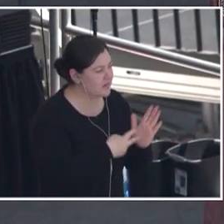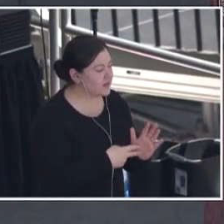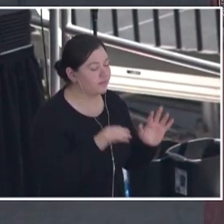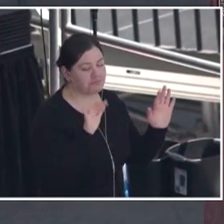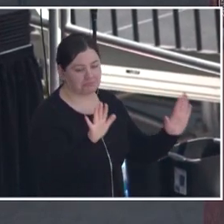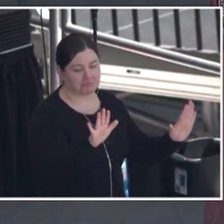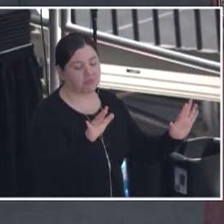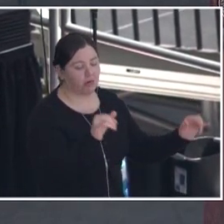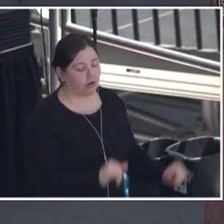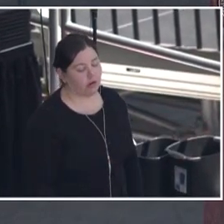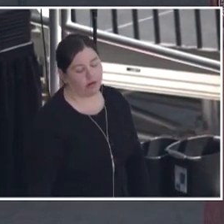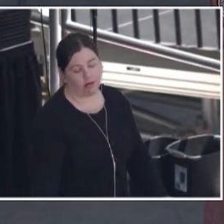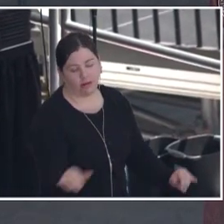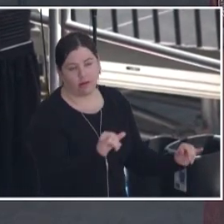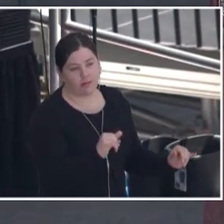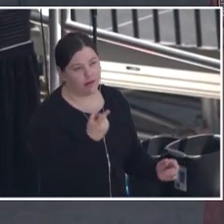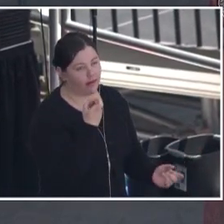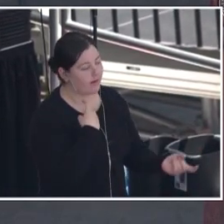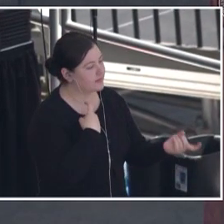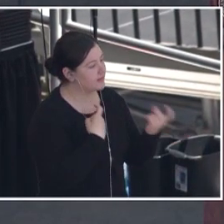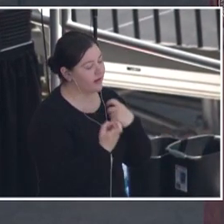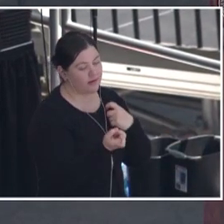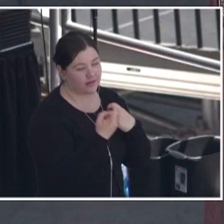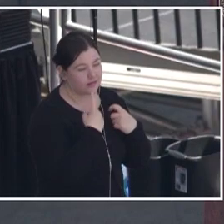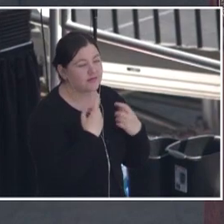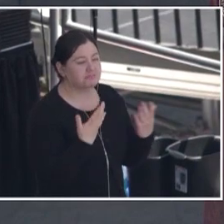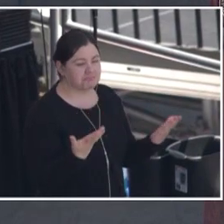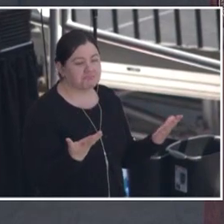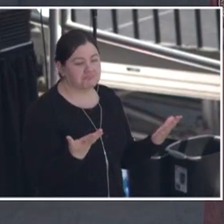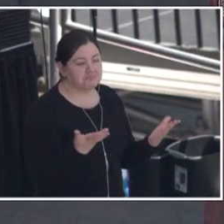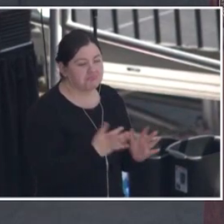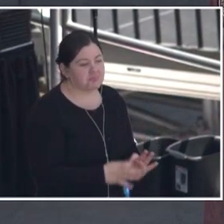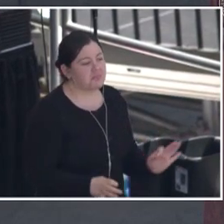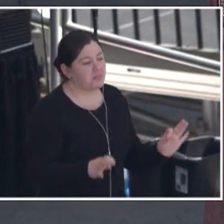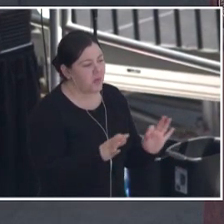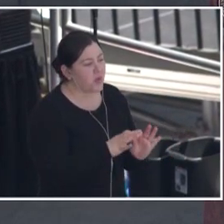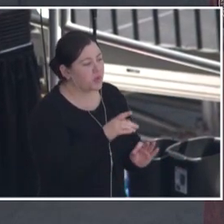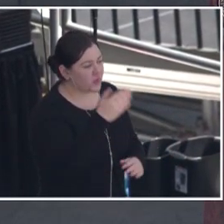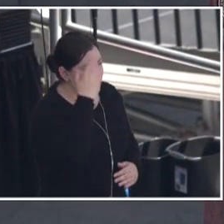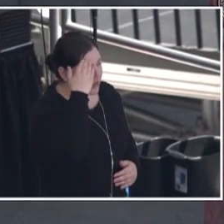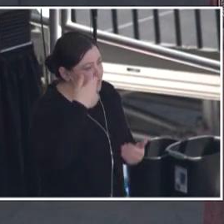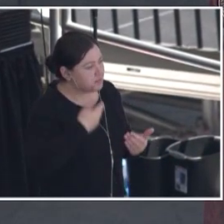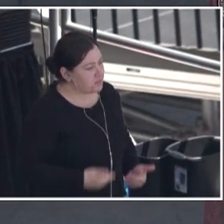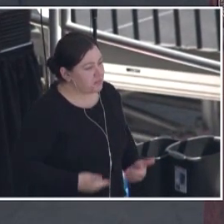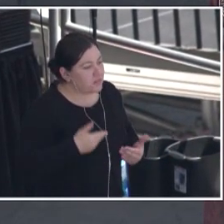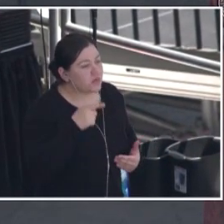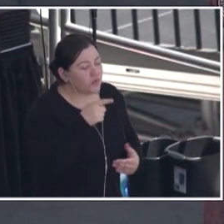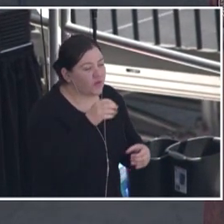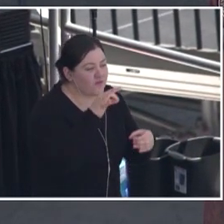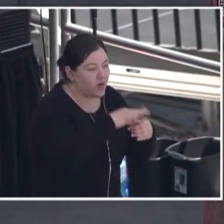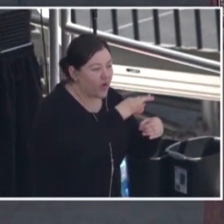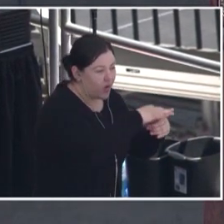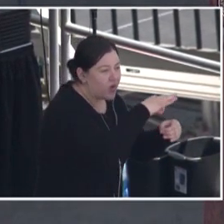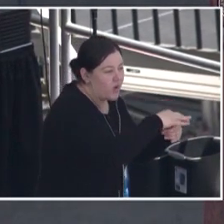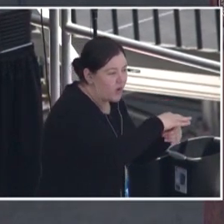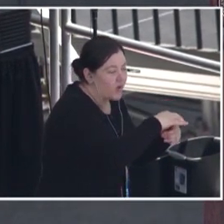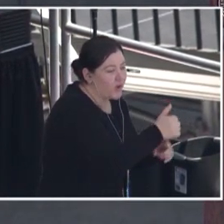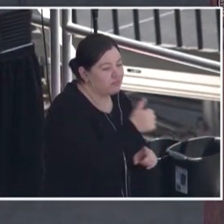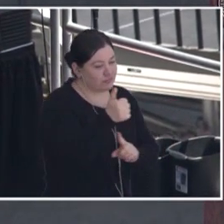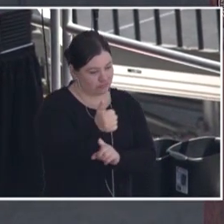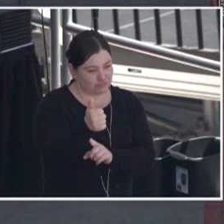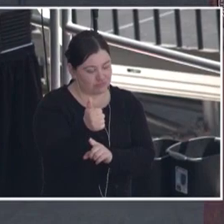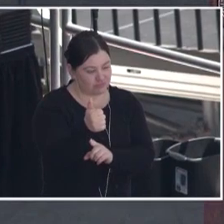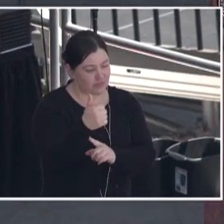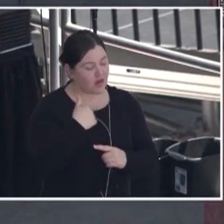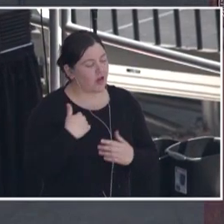get. And what is important is that we are your county legislators. We take care of your county